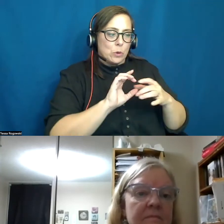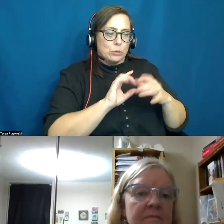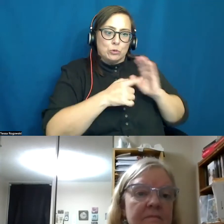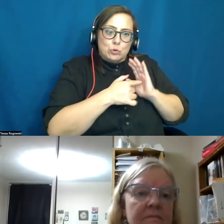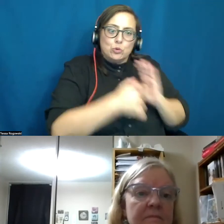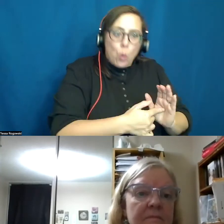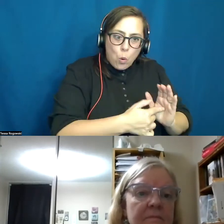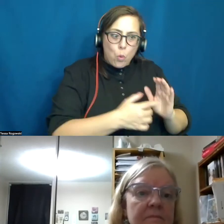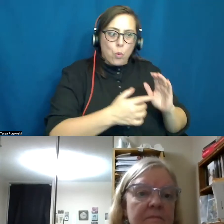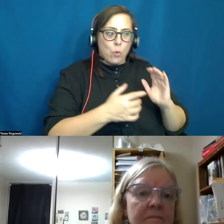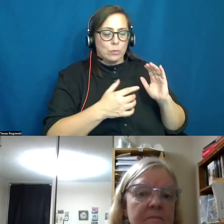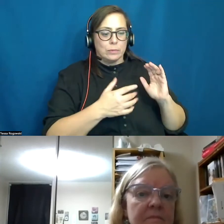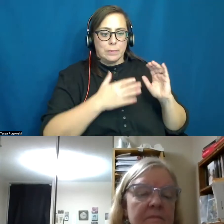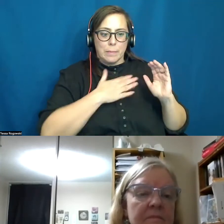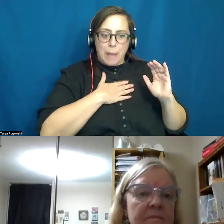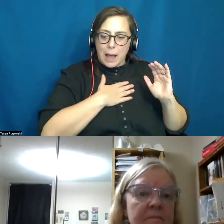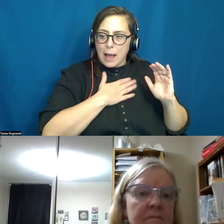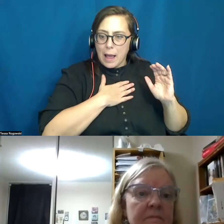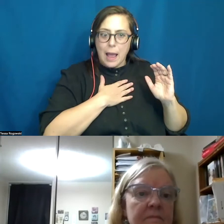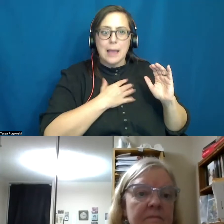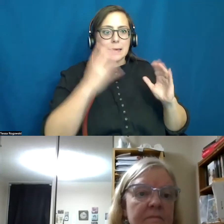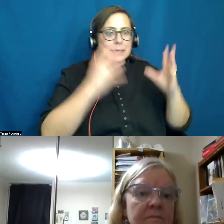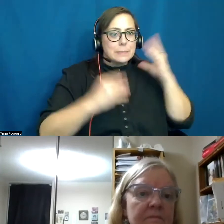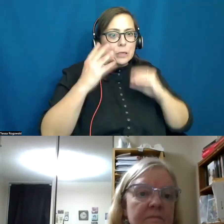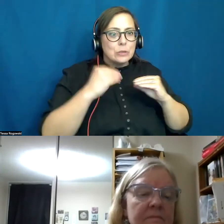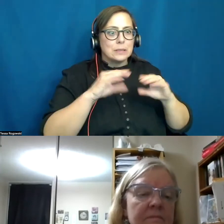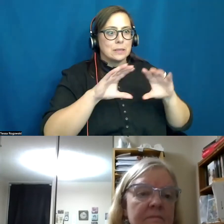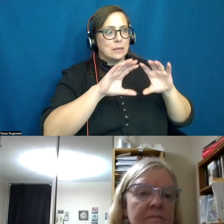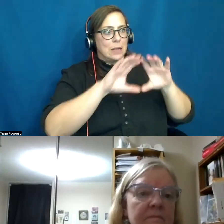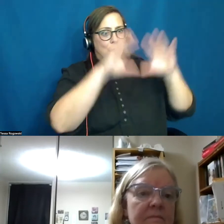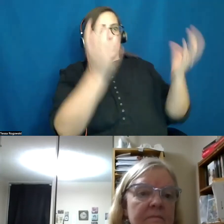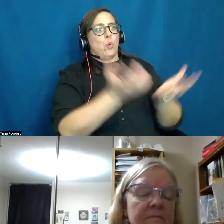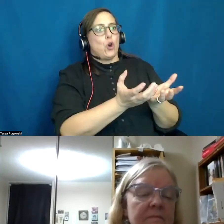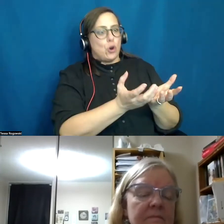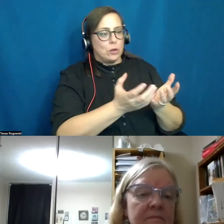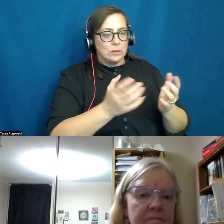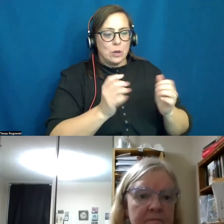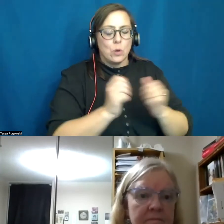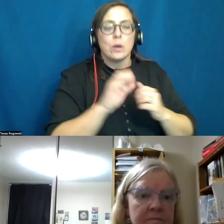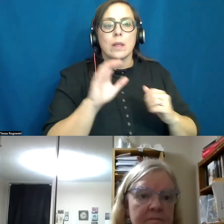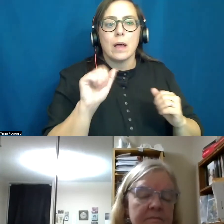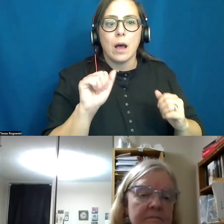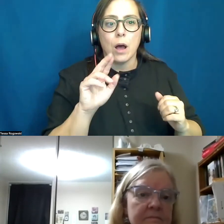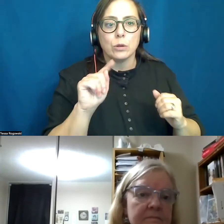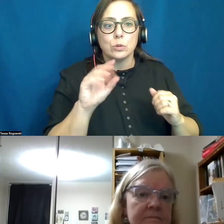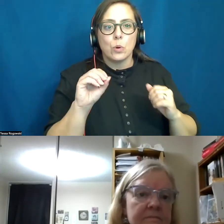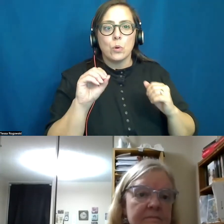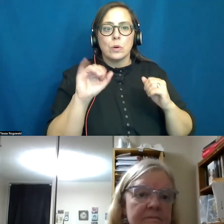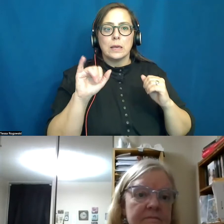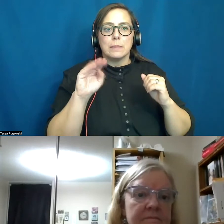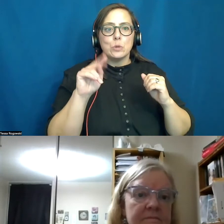especially more recent poems, embodied experience in the world, as someone was saying, autoimmune disease, but also like the way